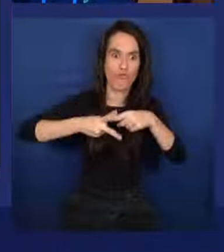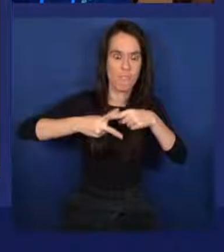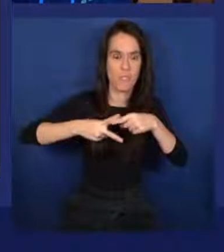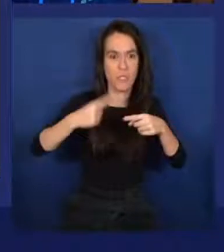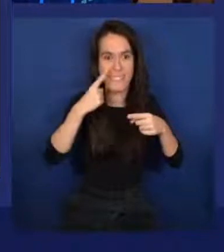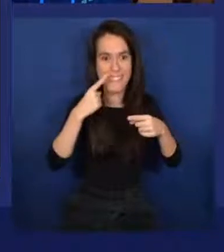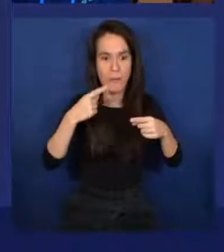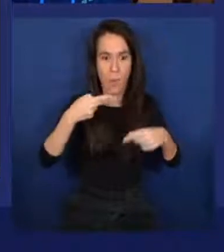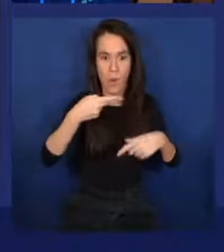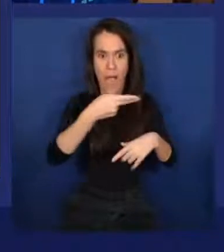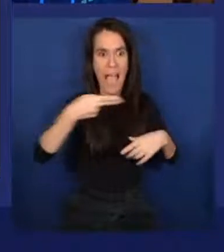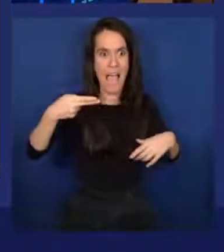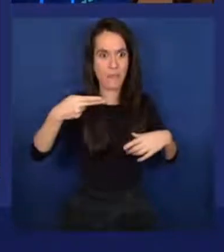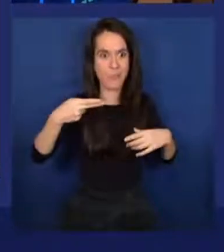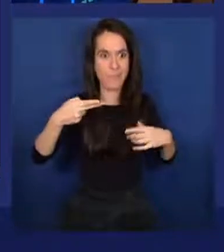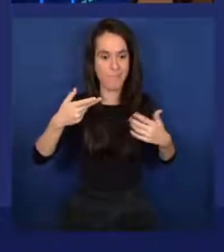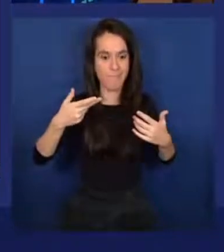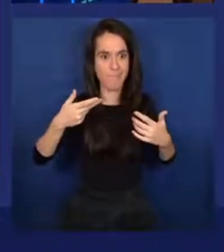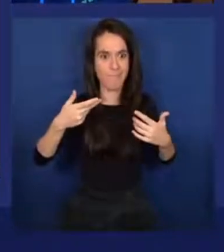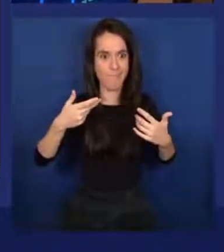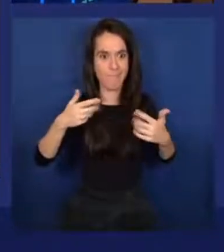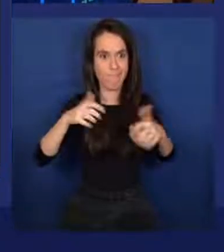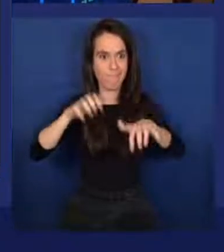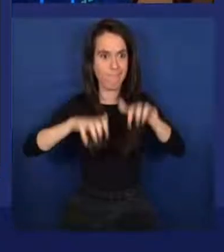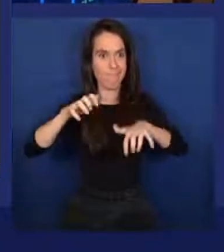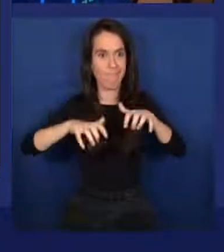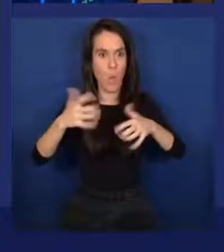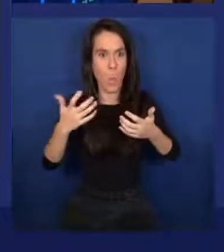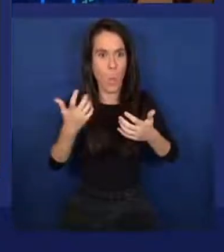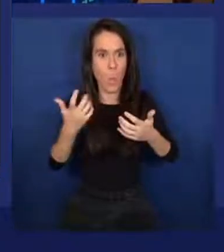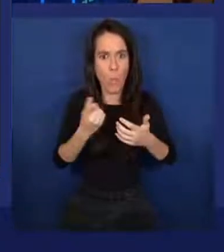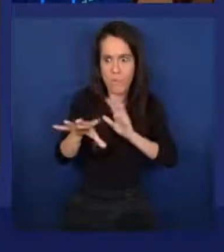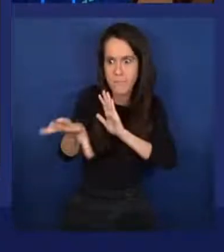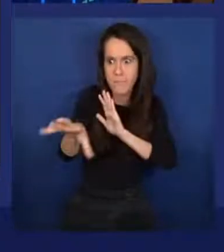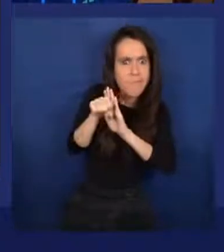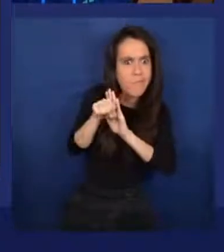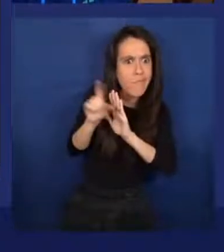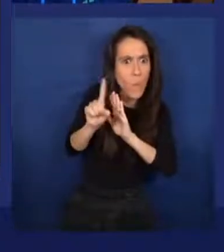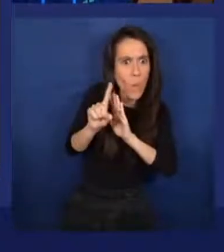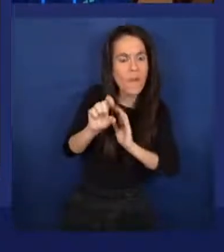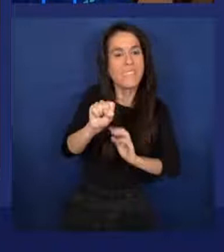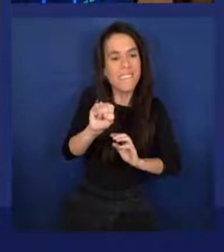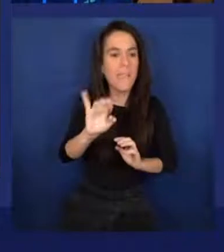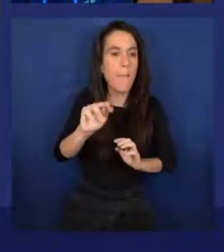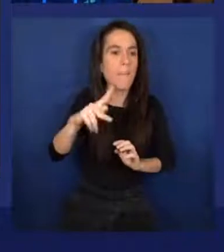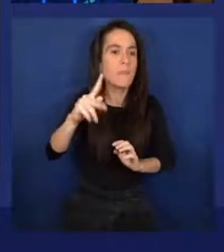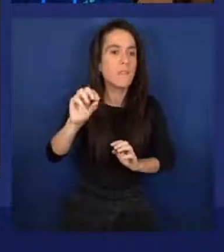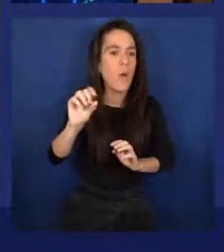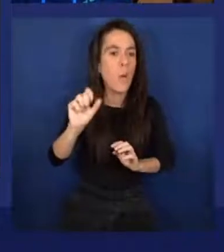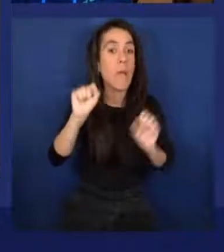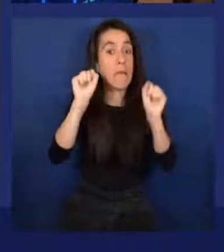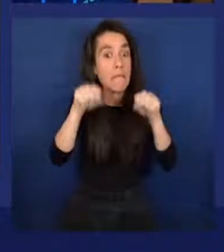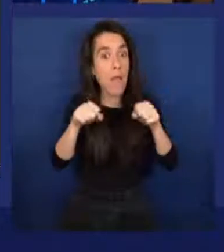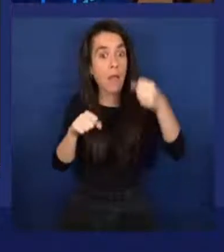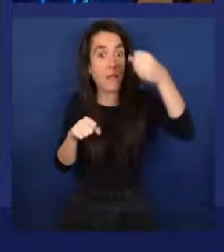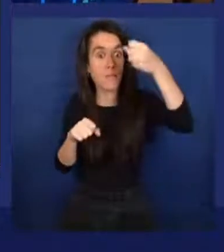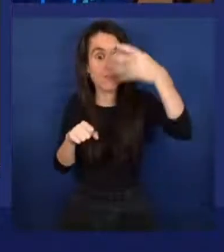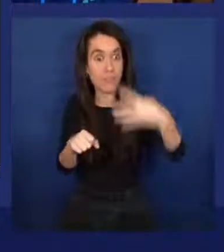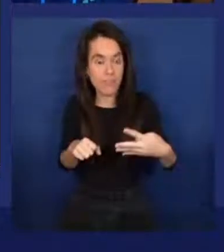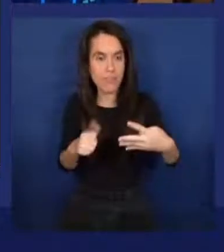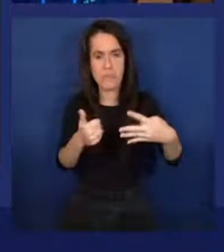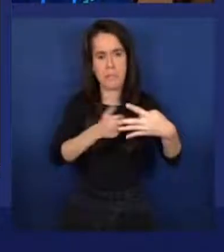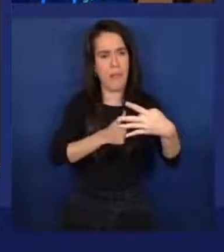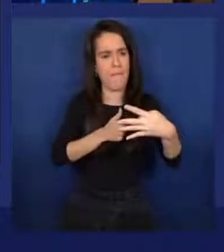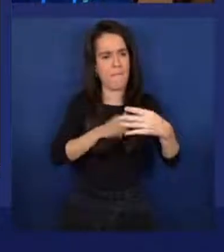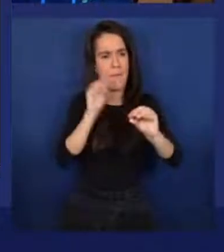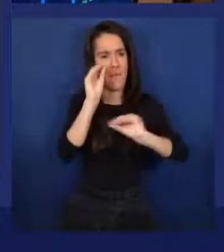need some resources. I created already a Simpsons one, but you have the option to create everything yourself. Now, we